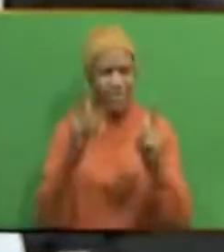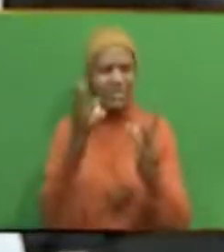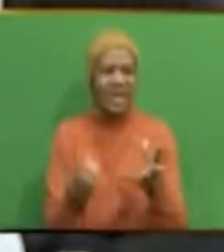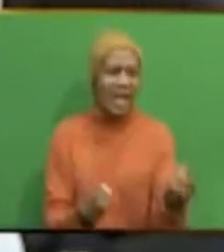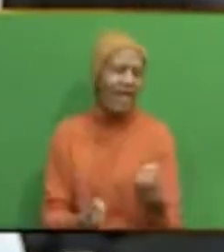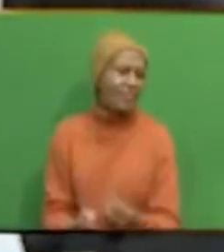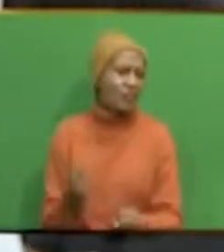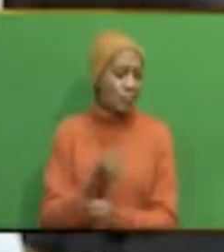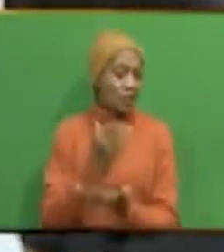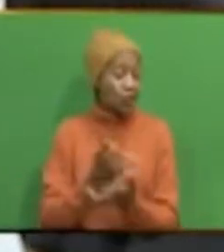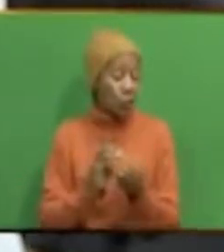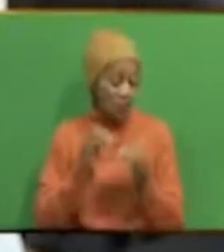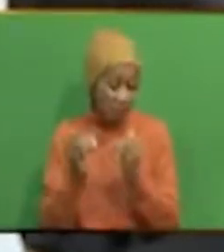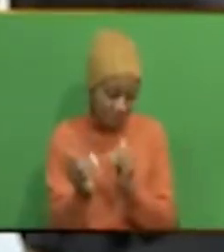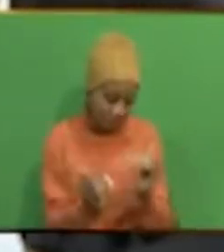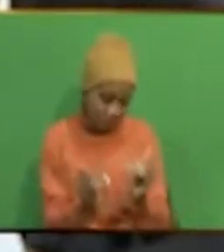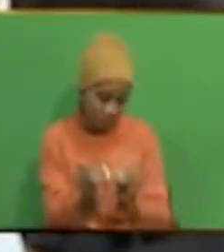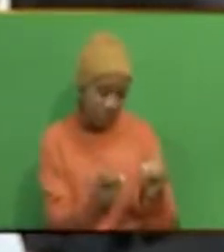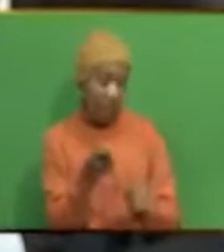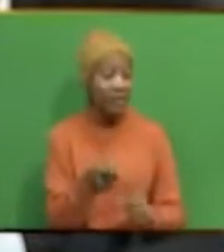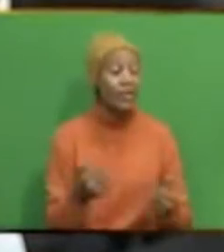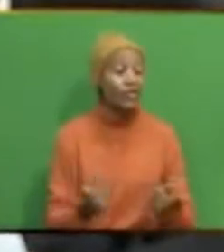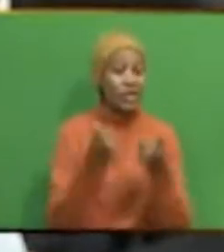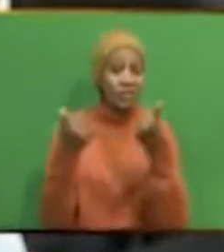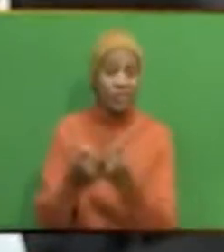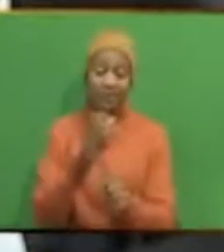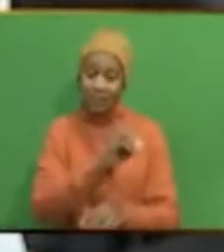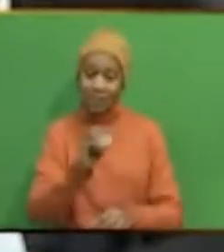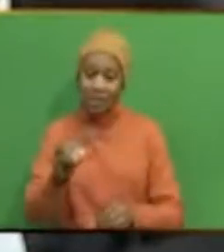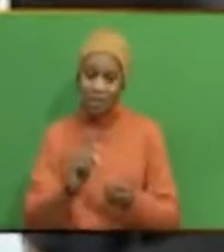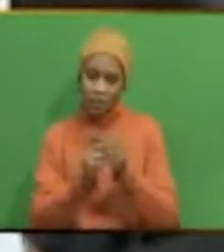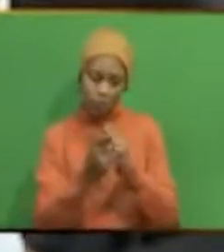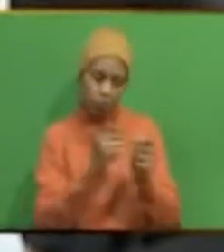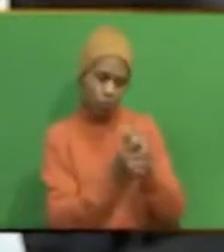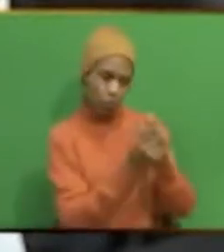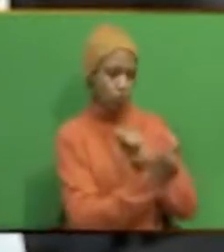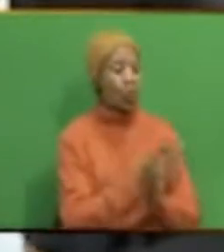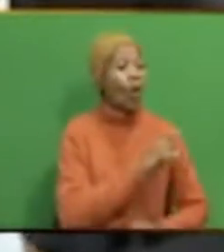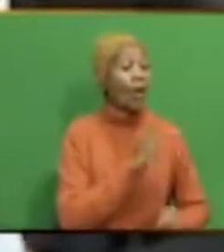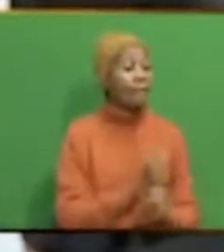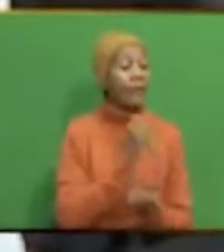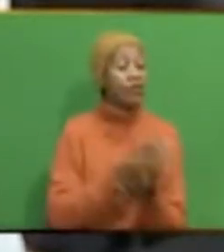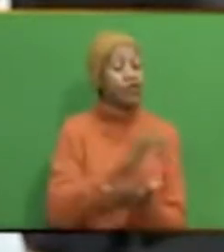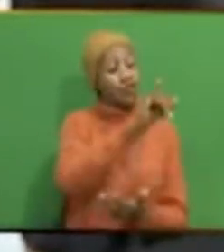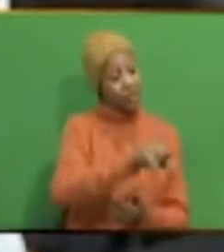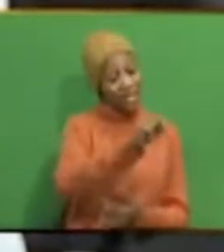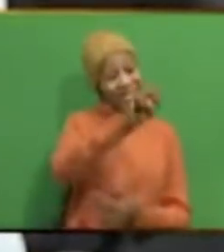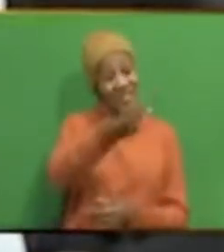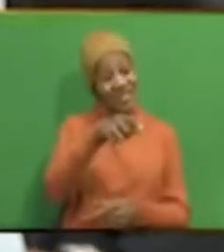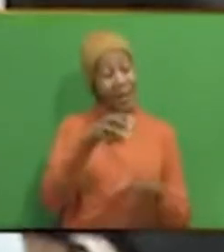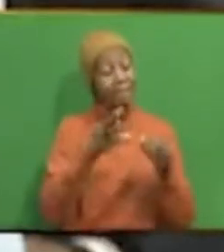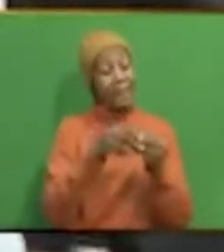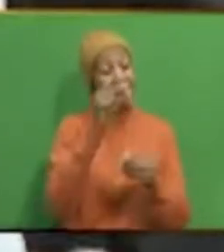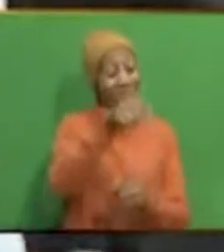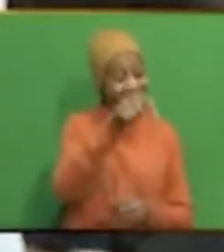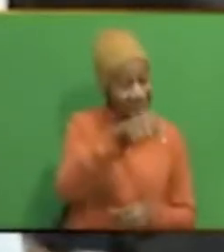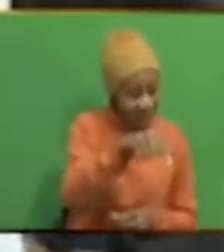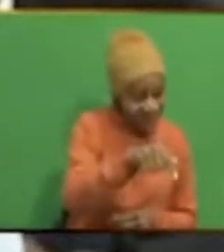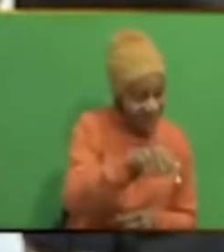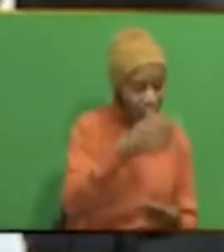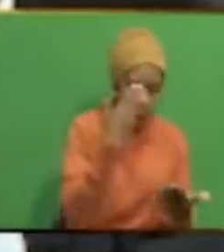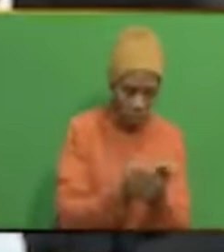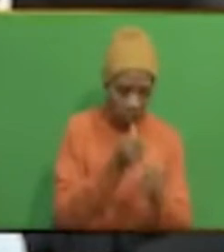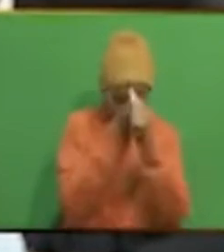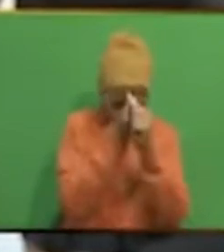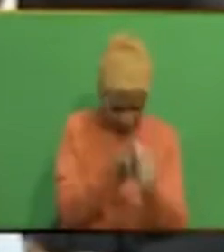key institution and address the shortcomings that exist by ensuring that its members are at the very least committed to the rule